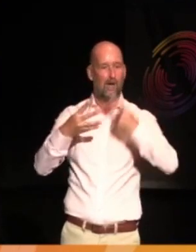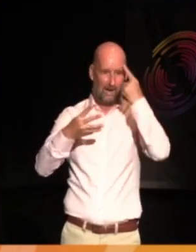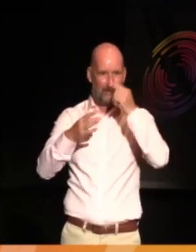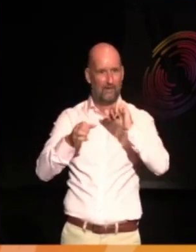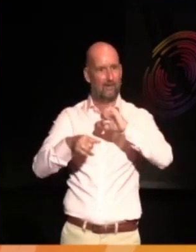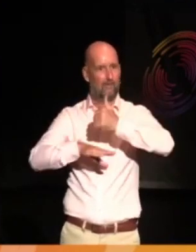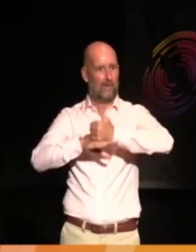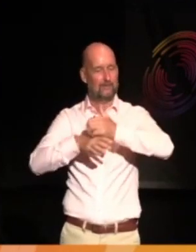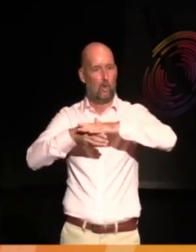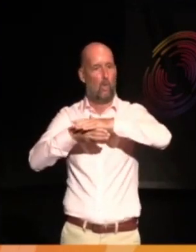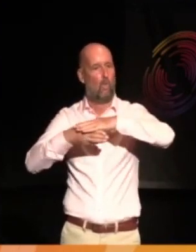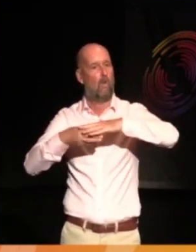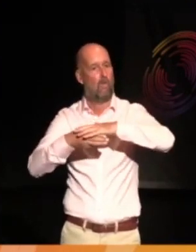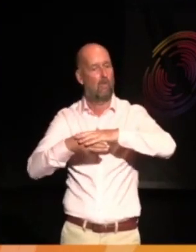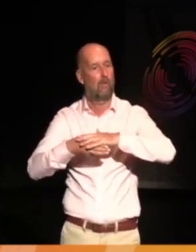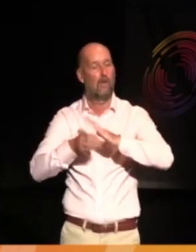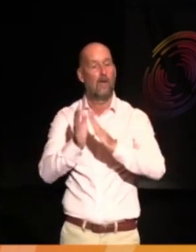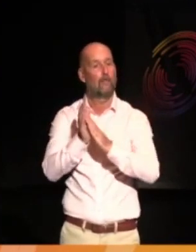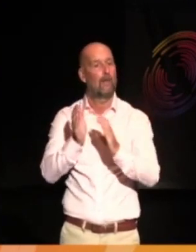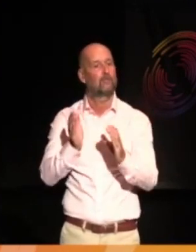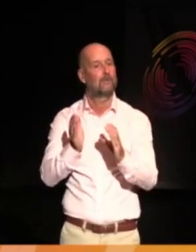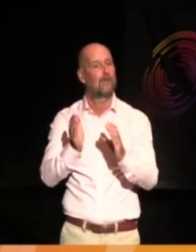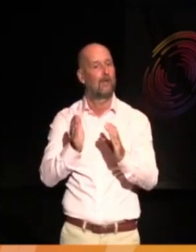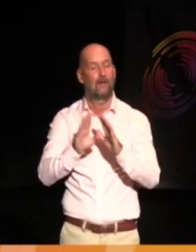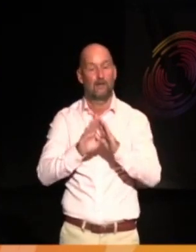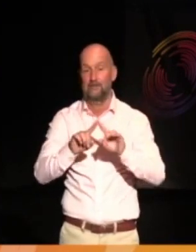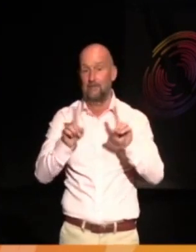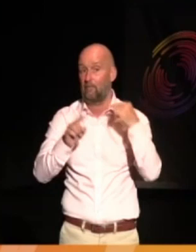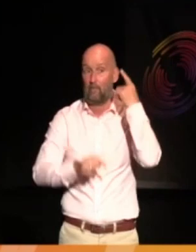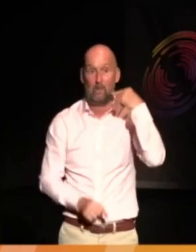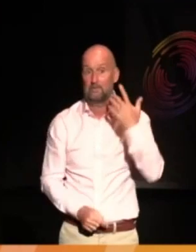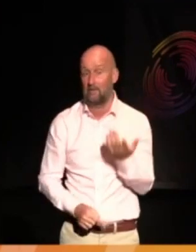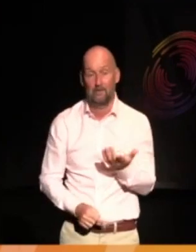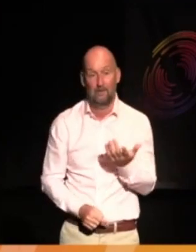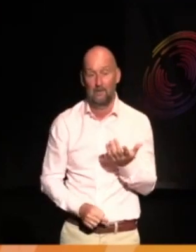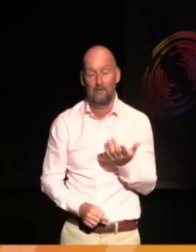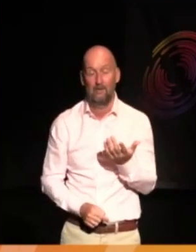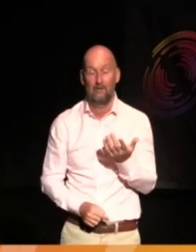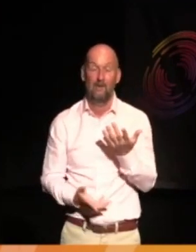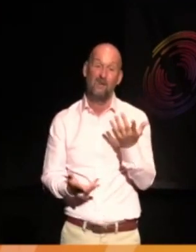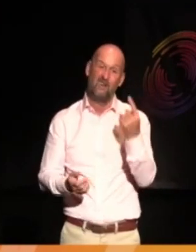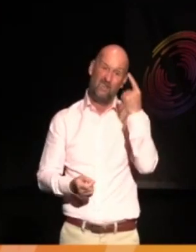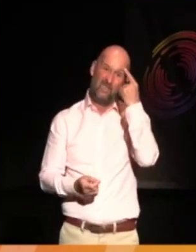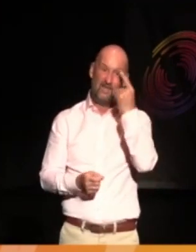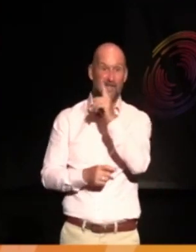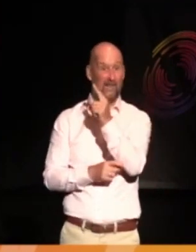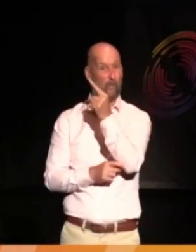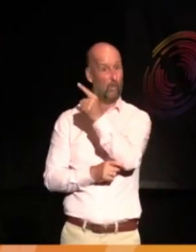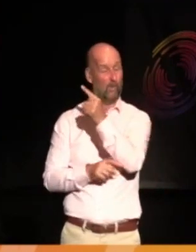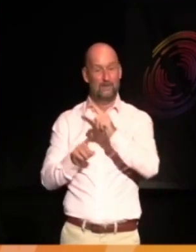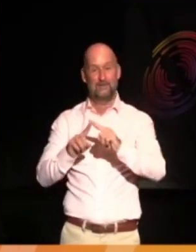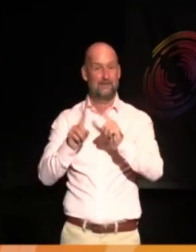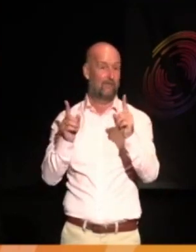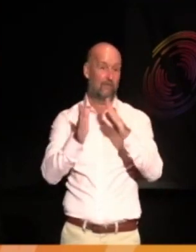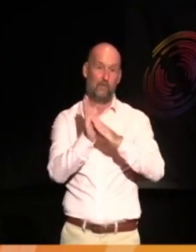response than that. Manchester's not London, and my guess is that kind of Liverpool is, again, very